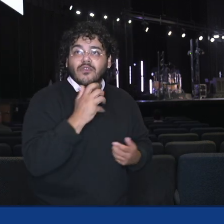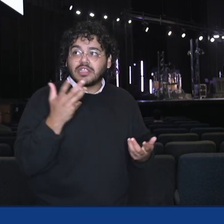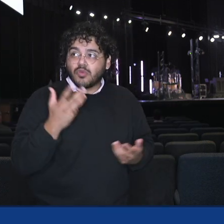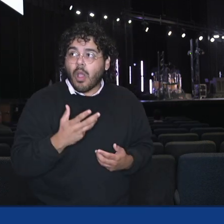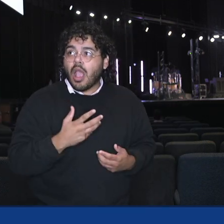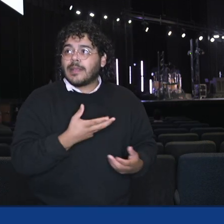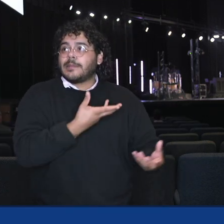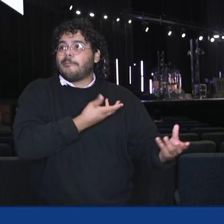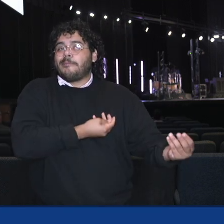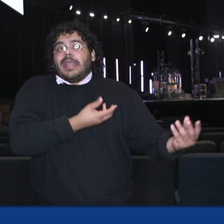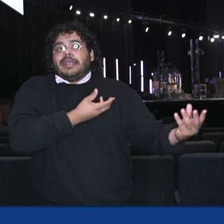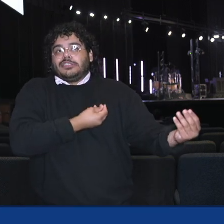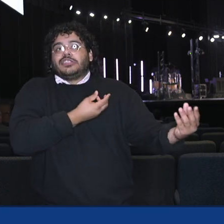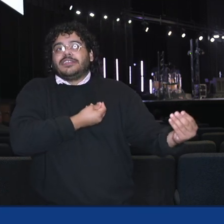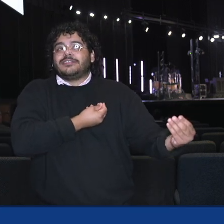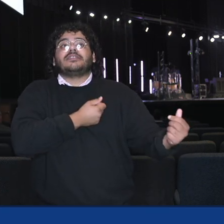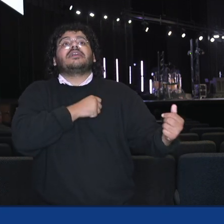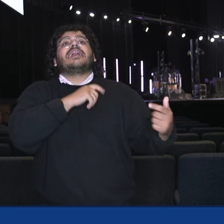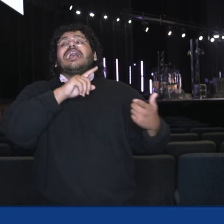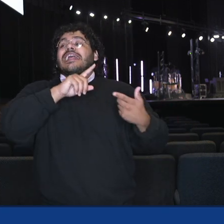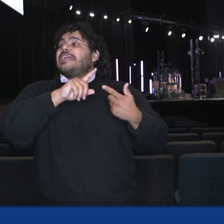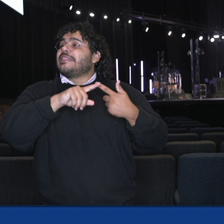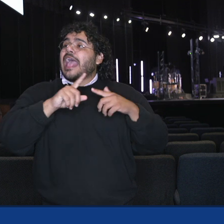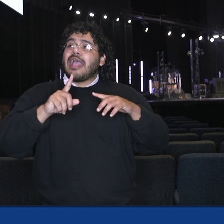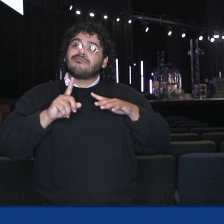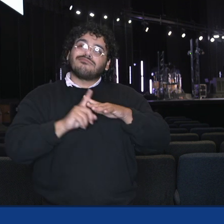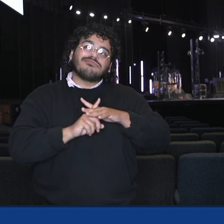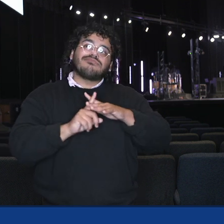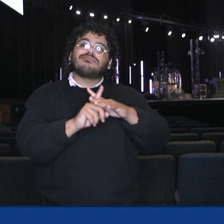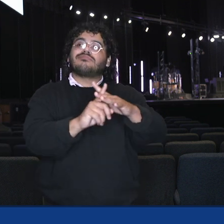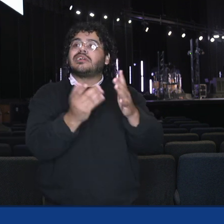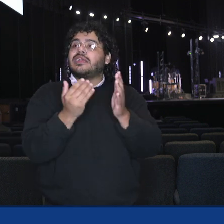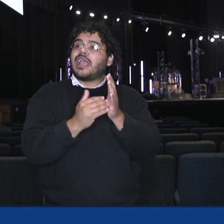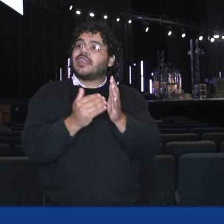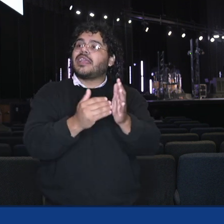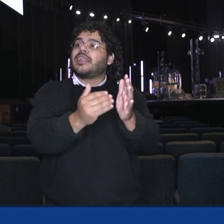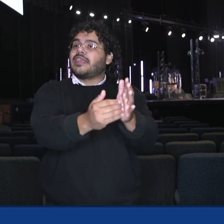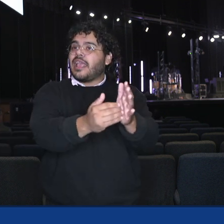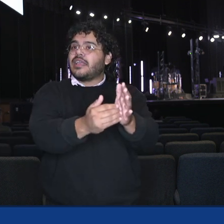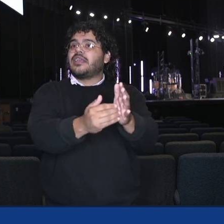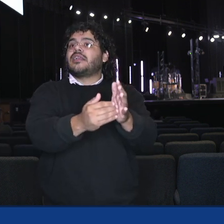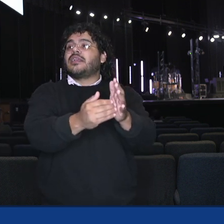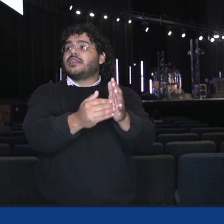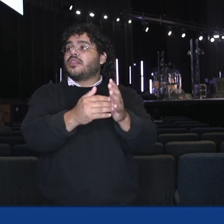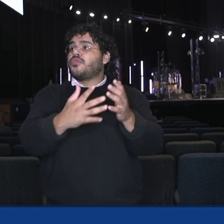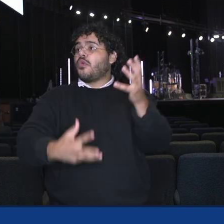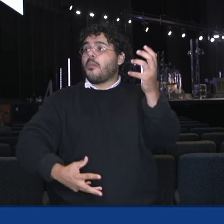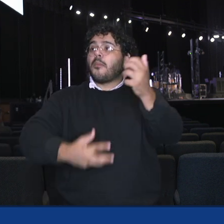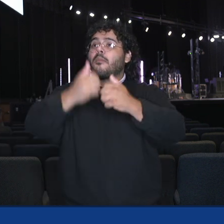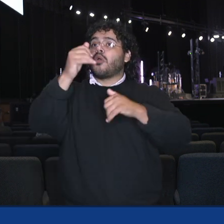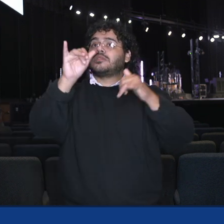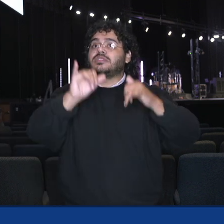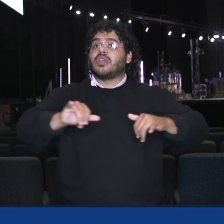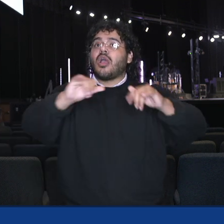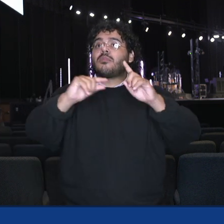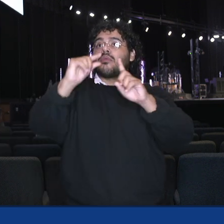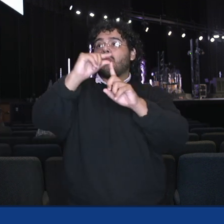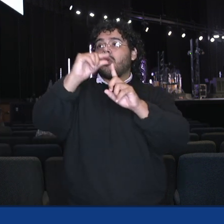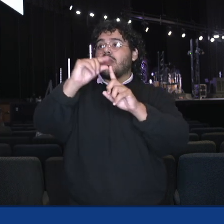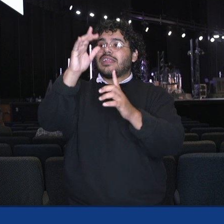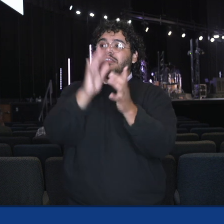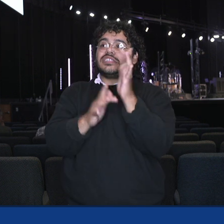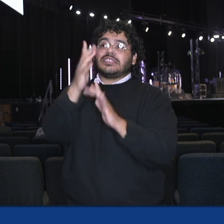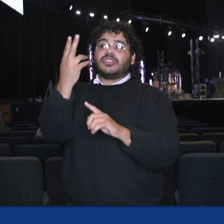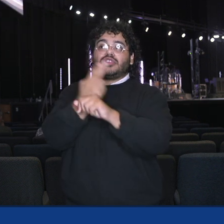You can read through the whole of the New Testament and find that the most common emotional word used to describe Jesus' response to suffering